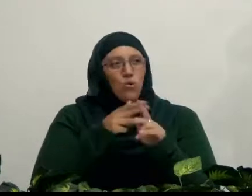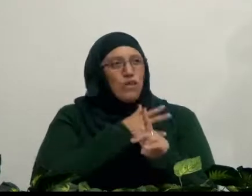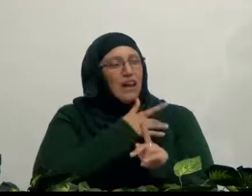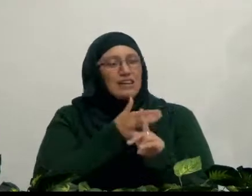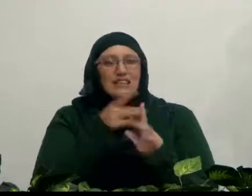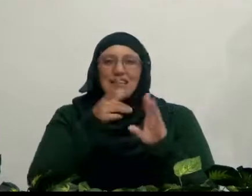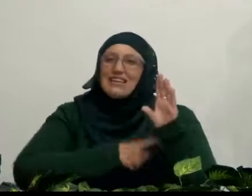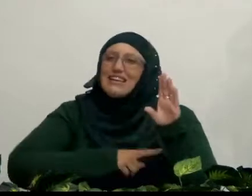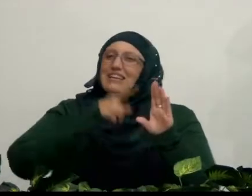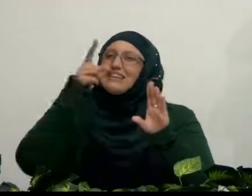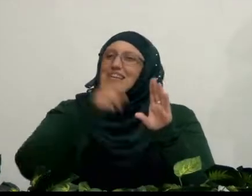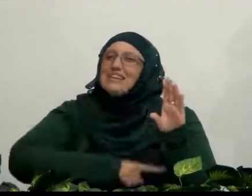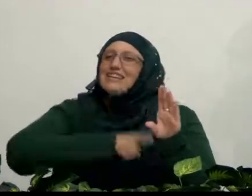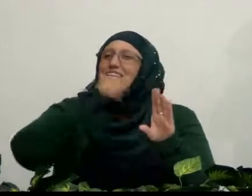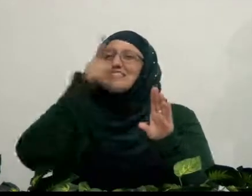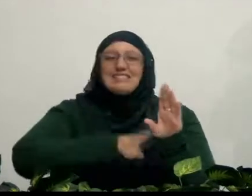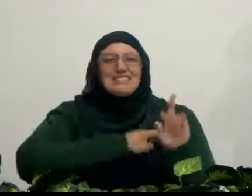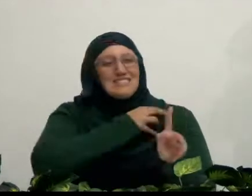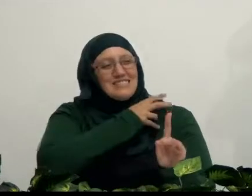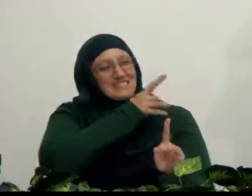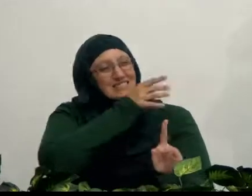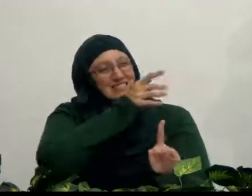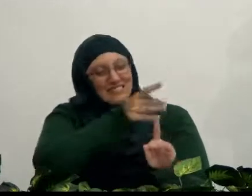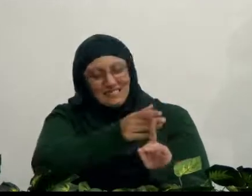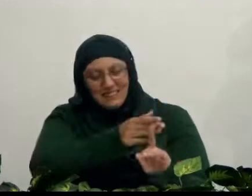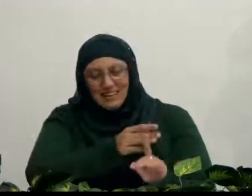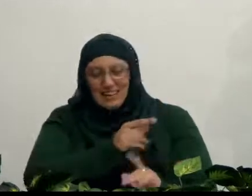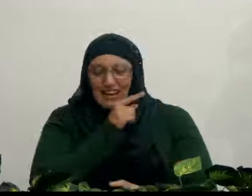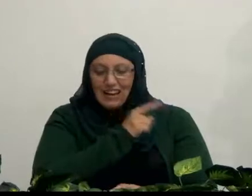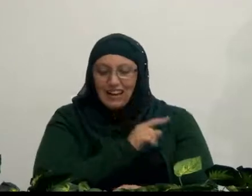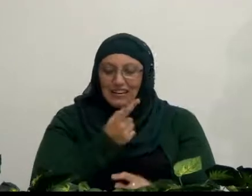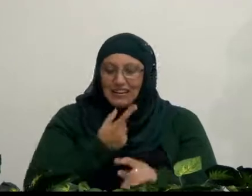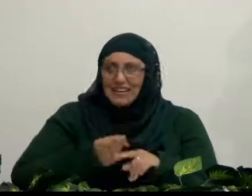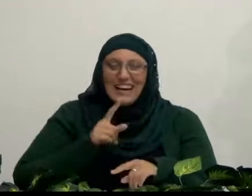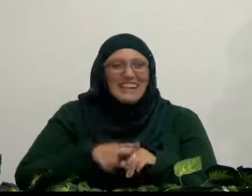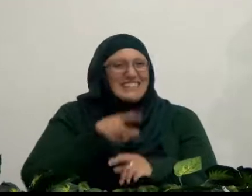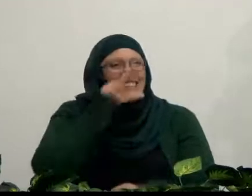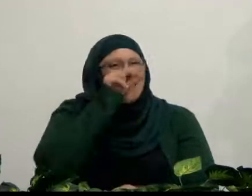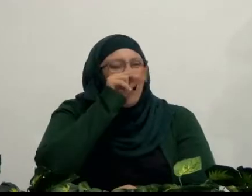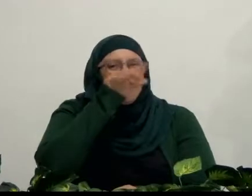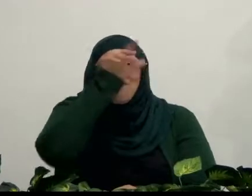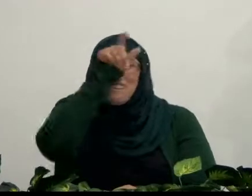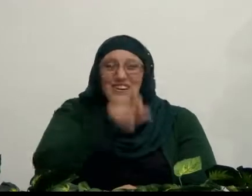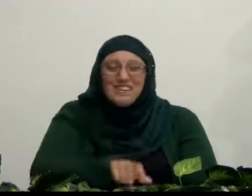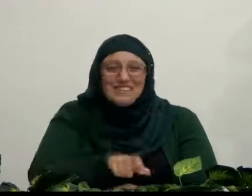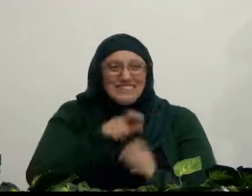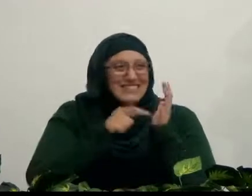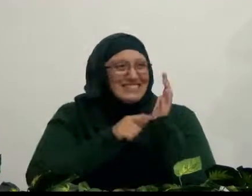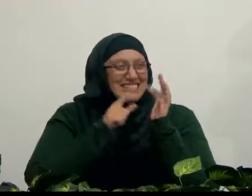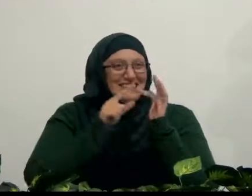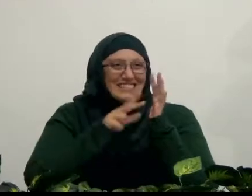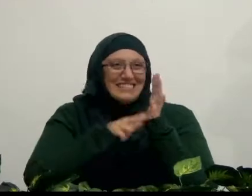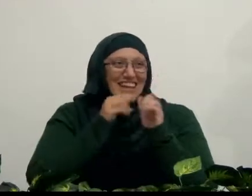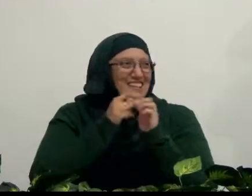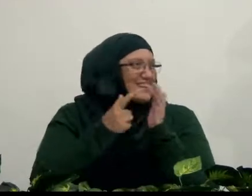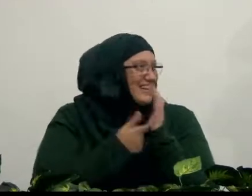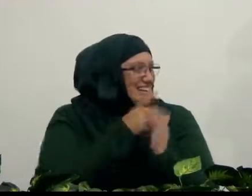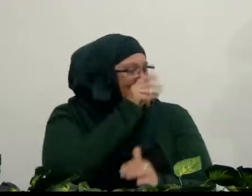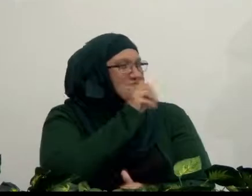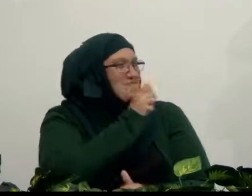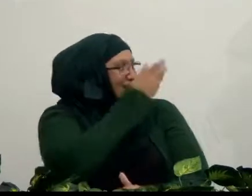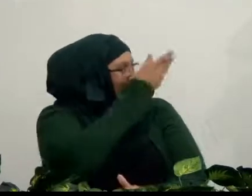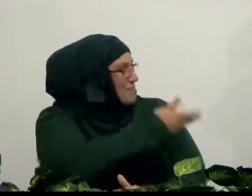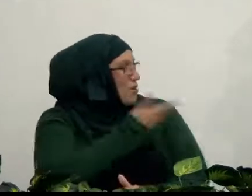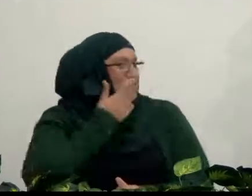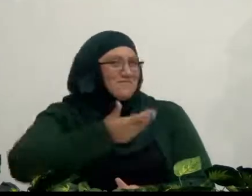in fact, since I remember, Haj Ali used to be a teenager or a very, very young man. Still he's young, but when he was